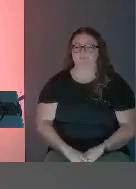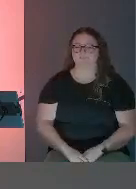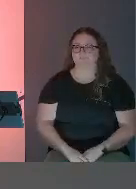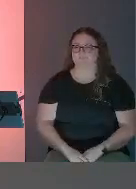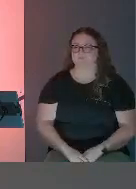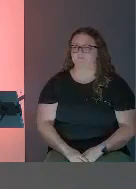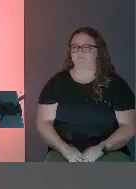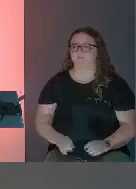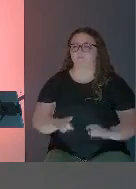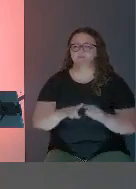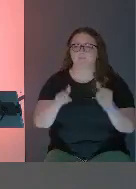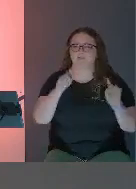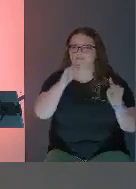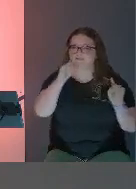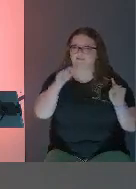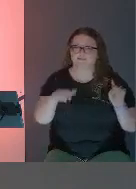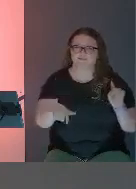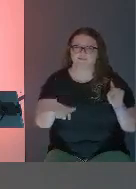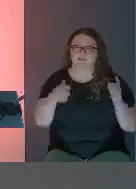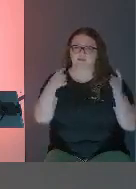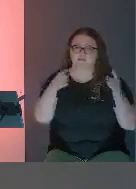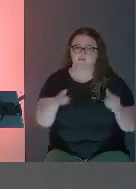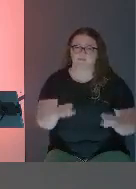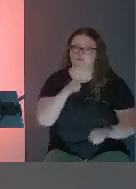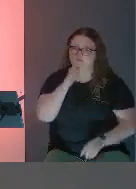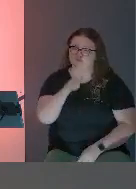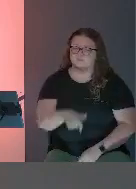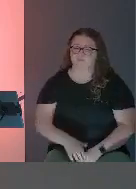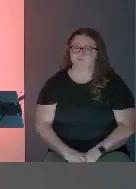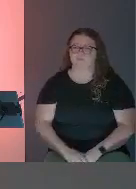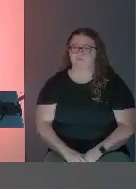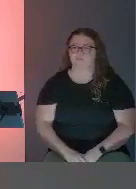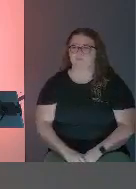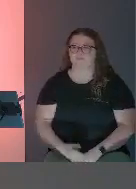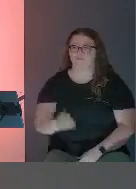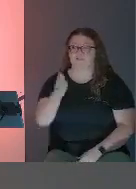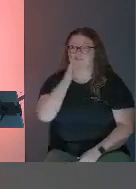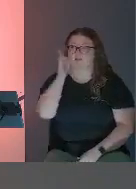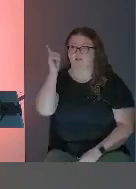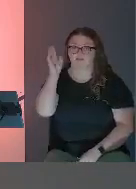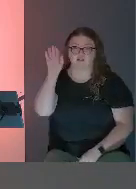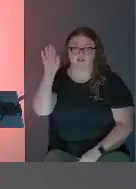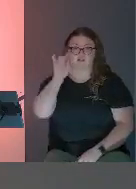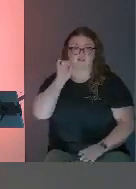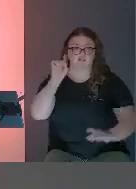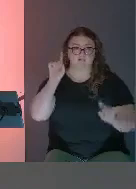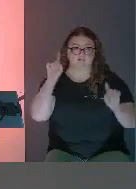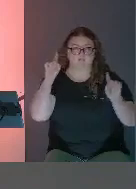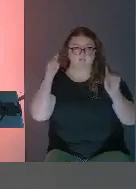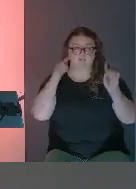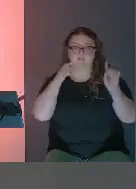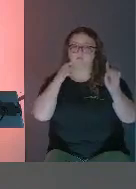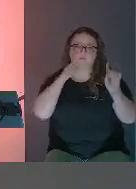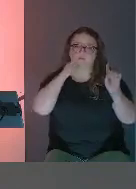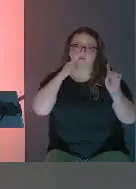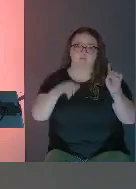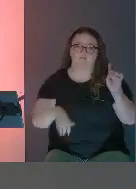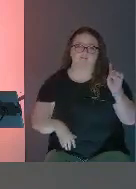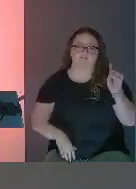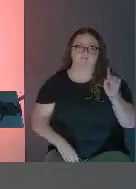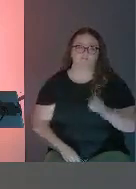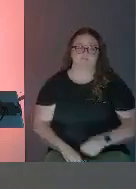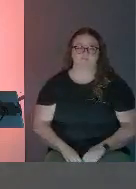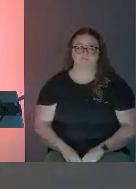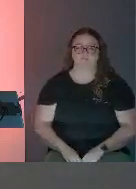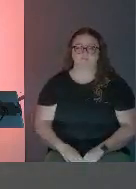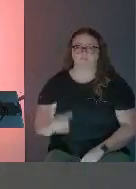See, but it doesn't have to be that way. It really doesn't. God never intended it to be like that. It's because we've strayed.